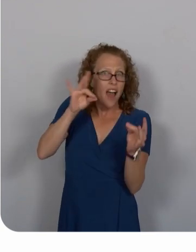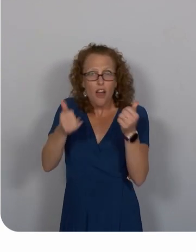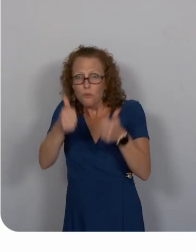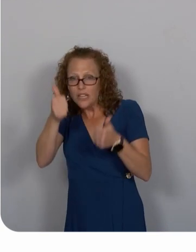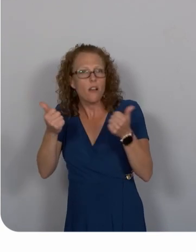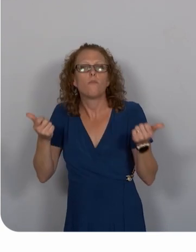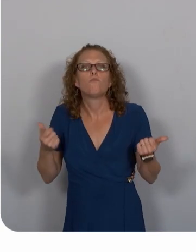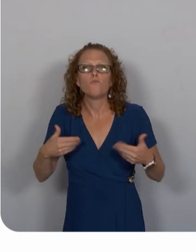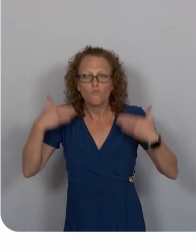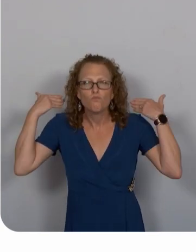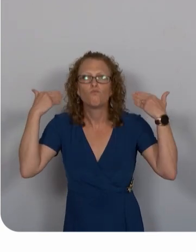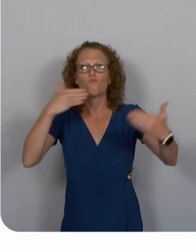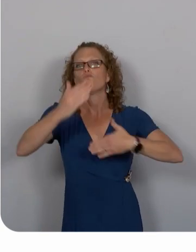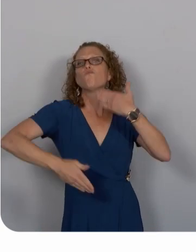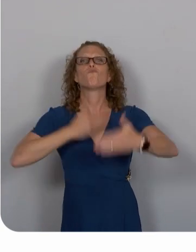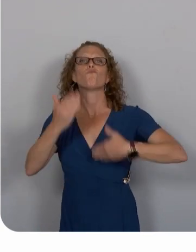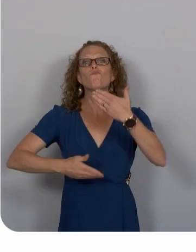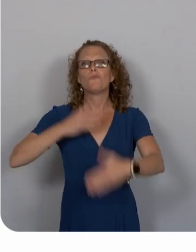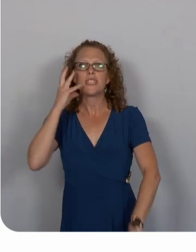truly experiencing it.